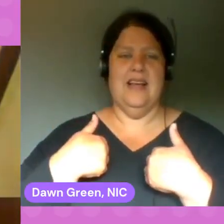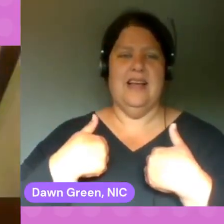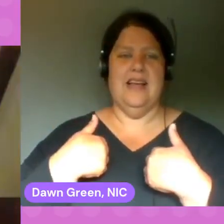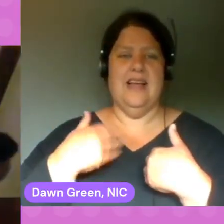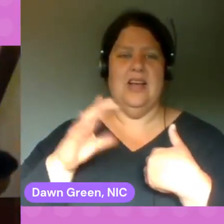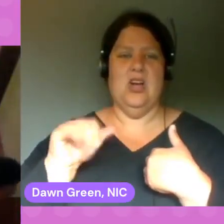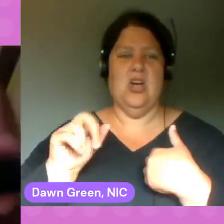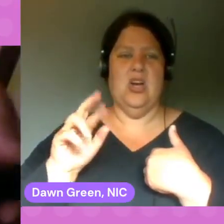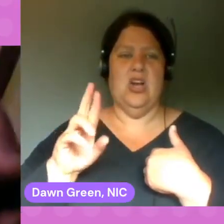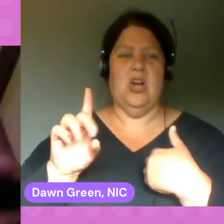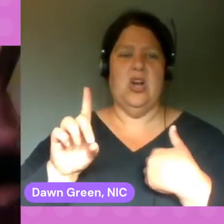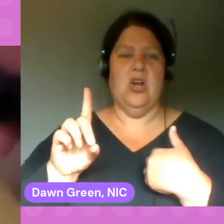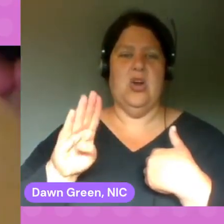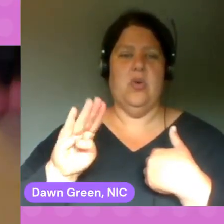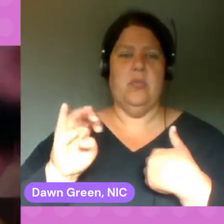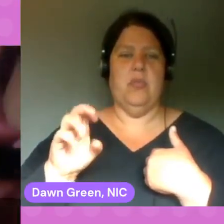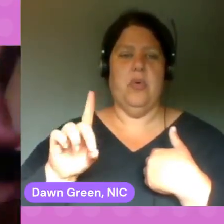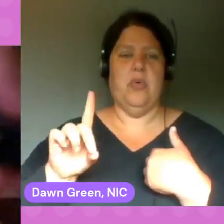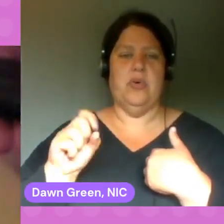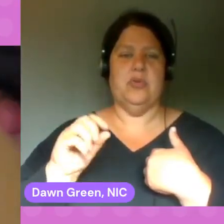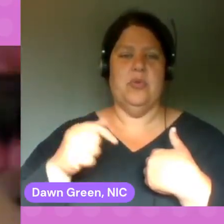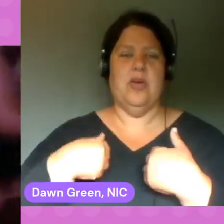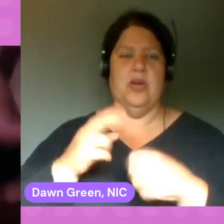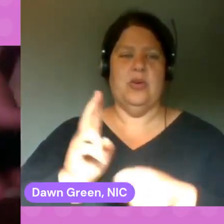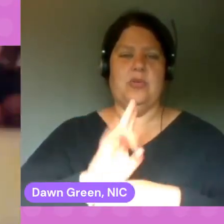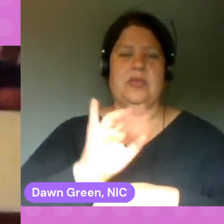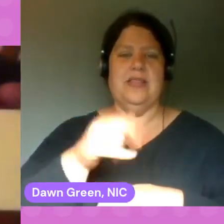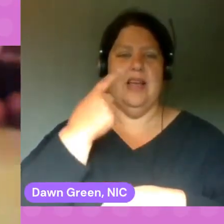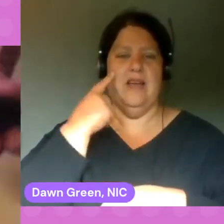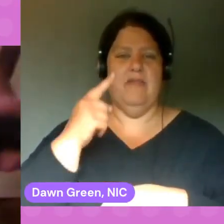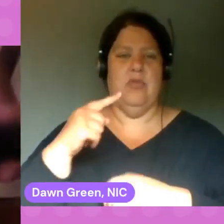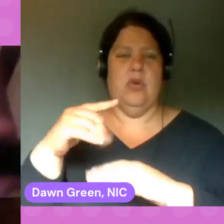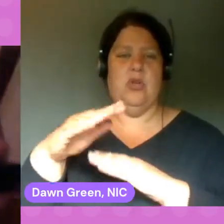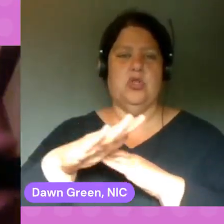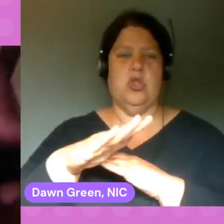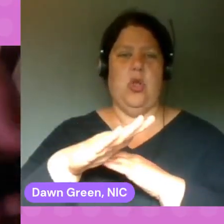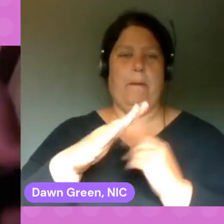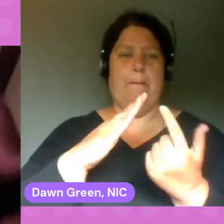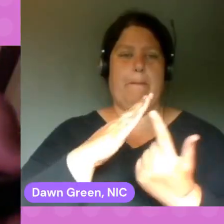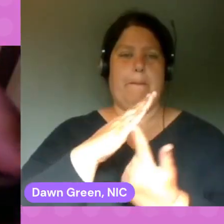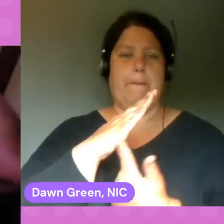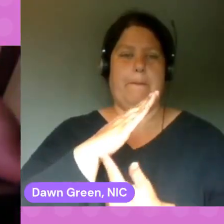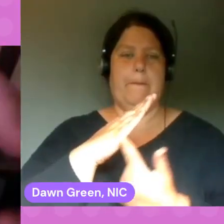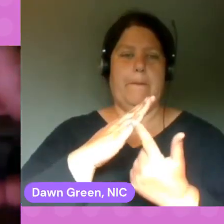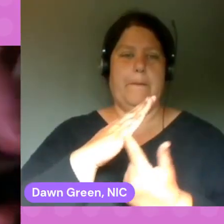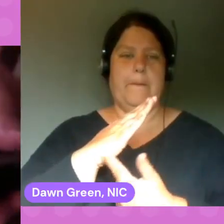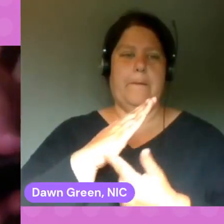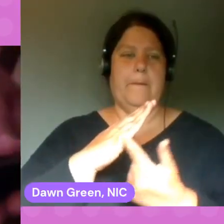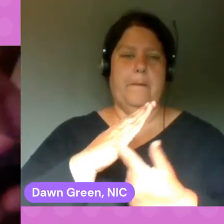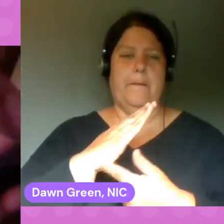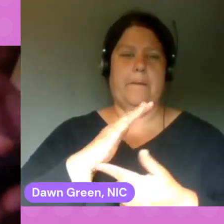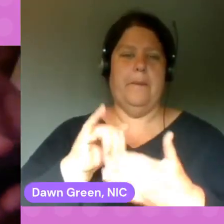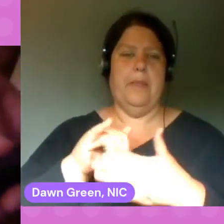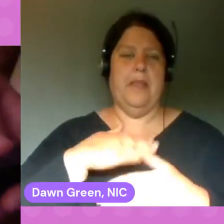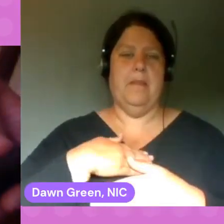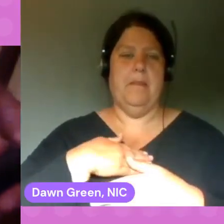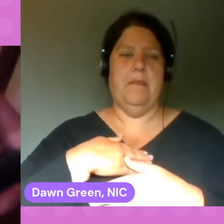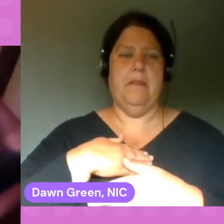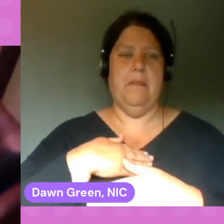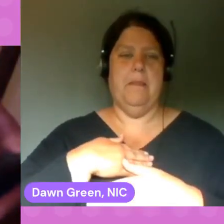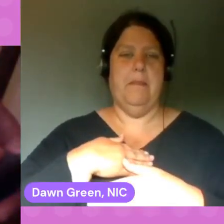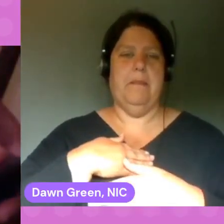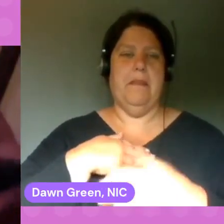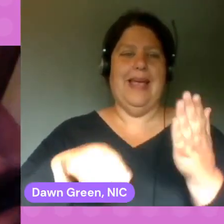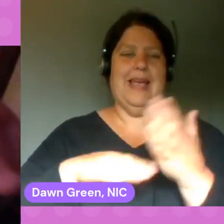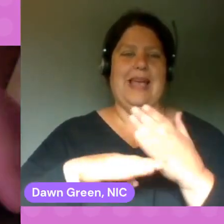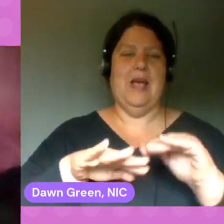cardboard. So this is what I'm using for my slope. It's kind of like kickboard for swimming.